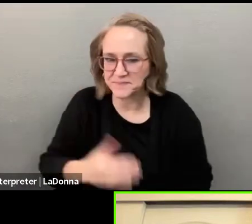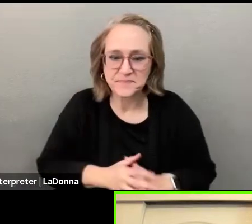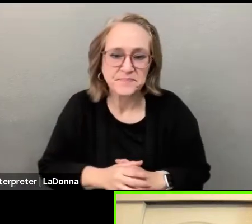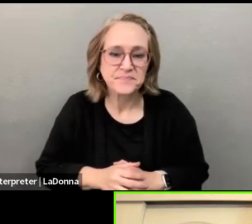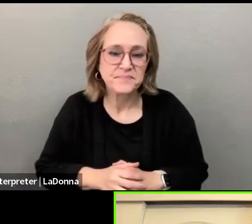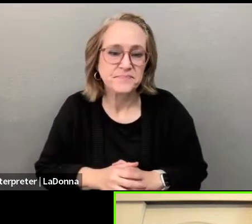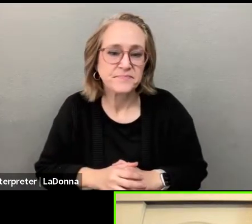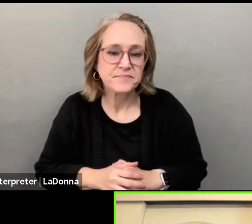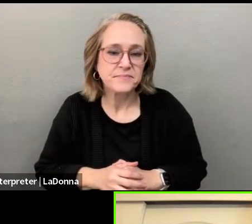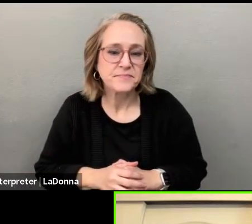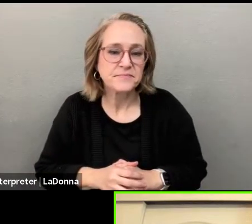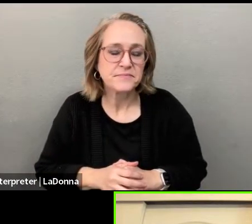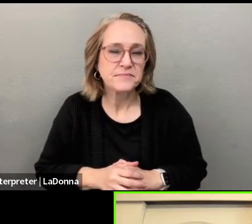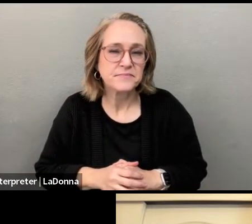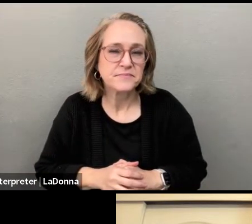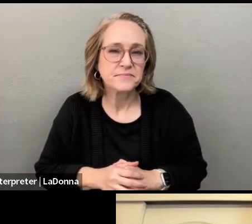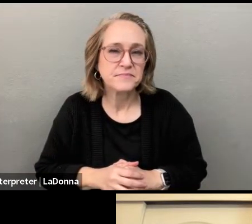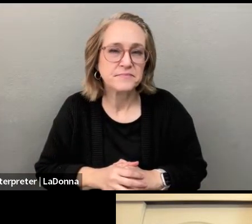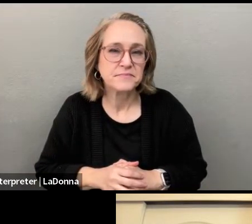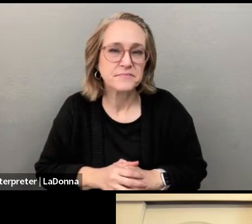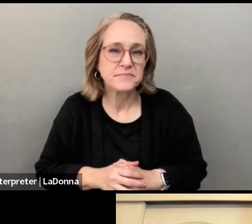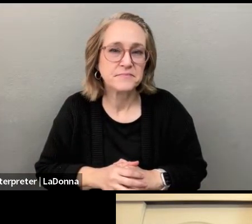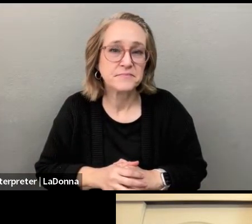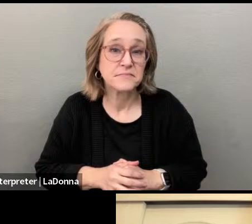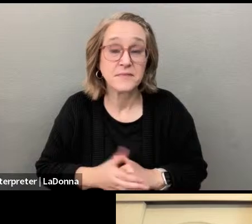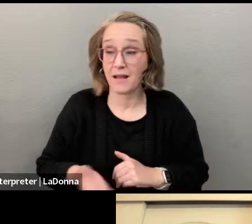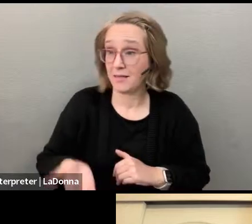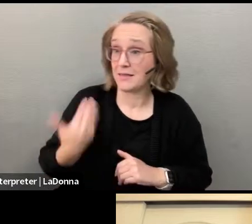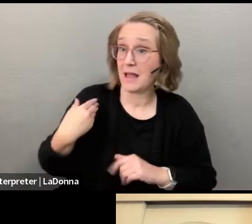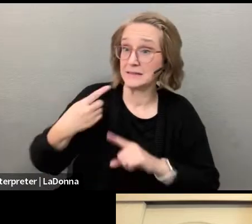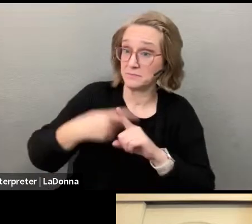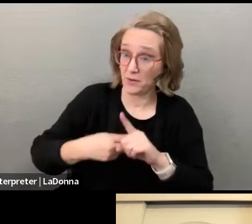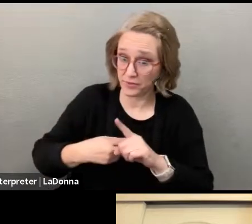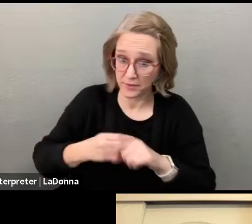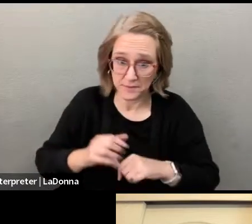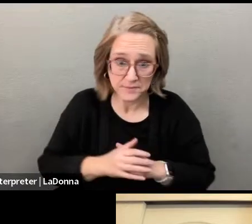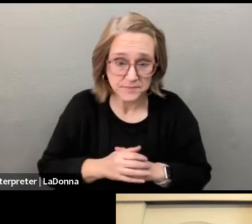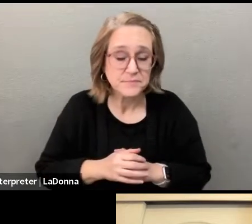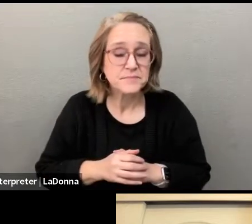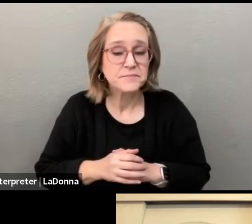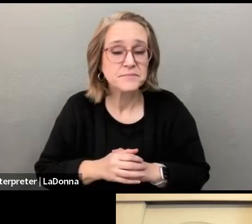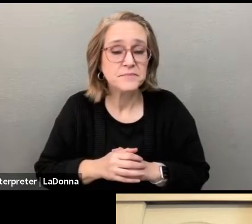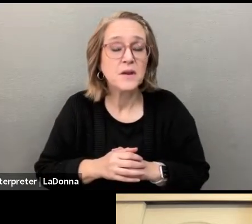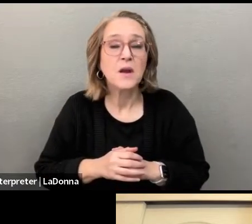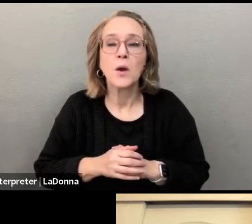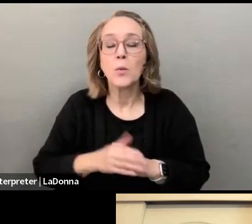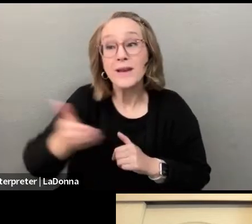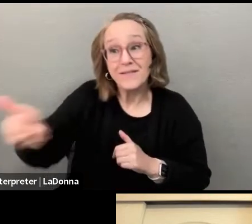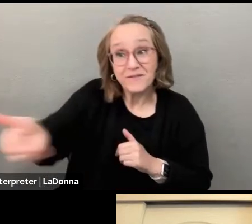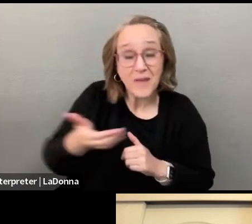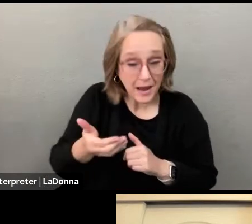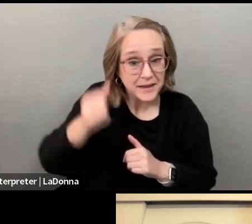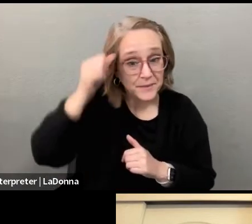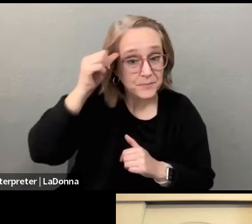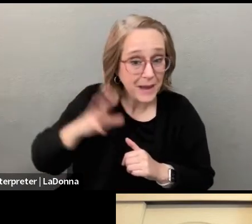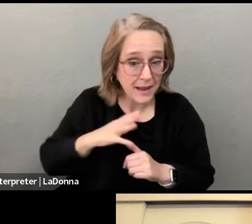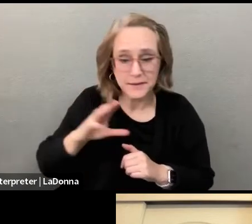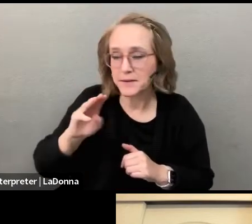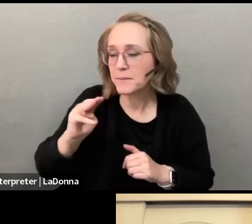Last month we had Mr. Matt Gonkov come out from Intercaption, and